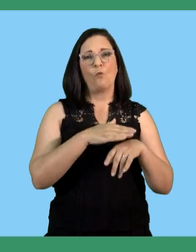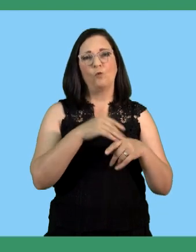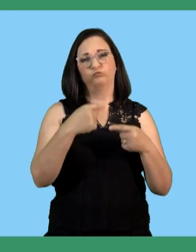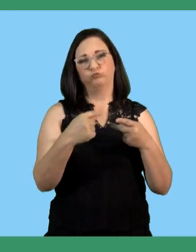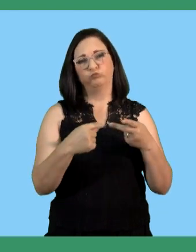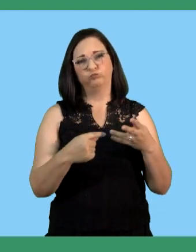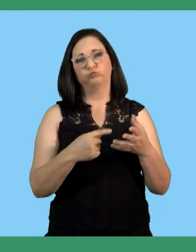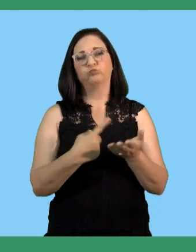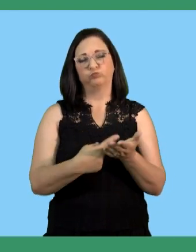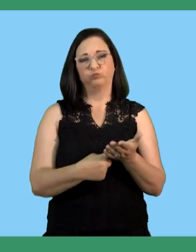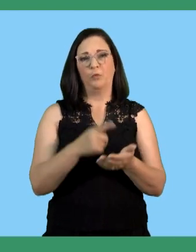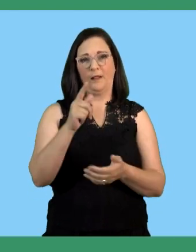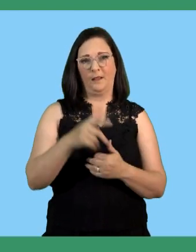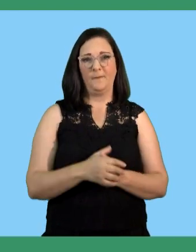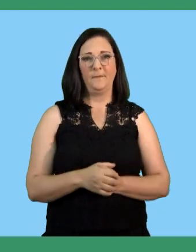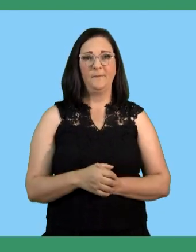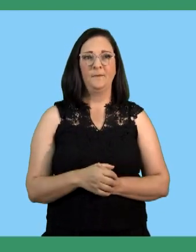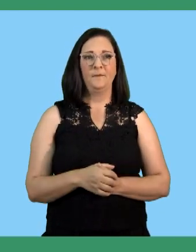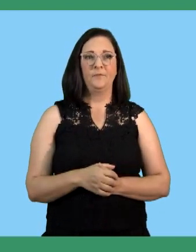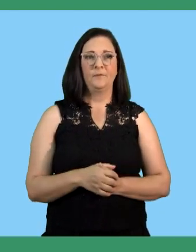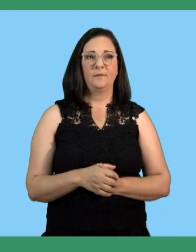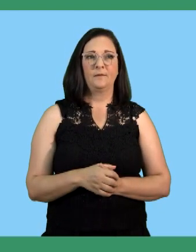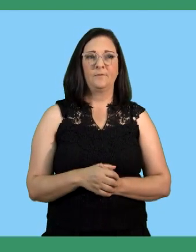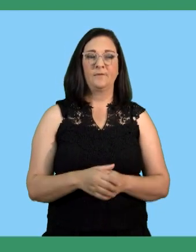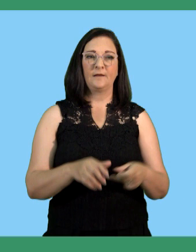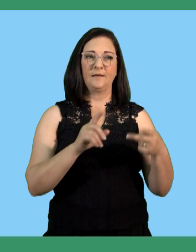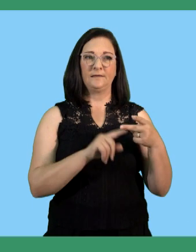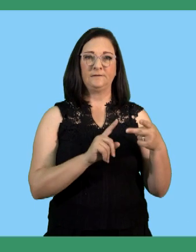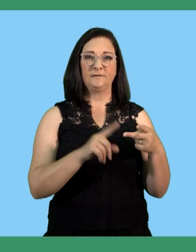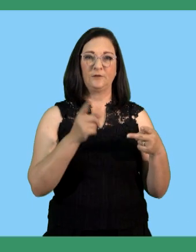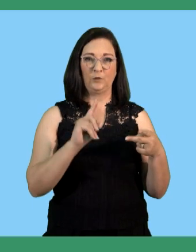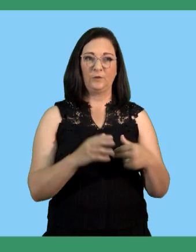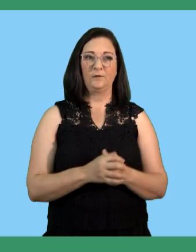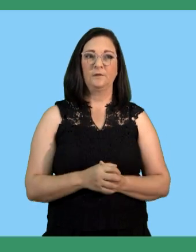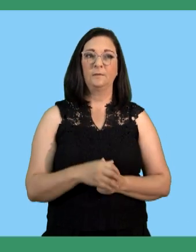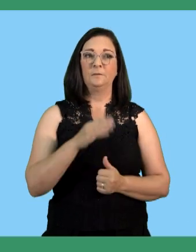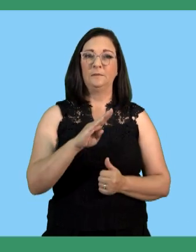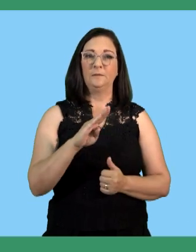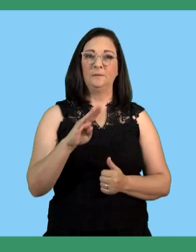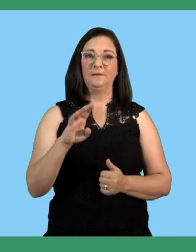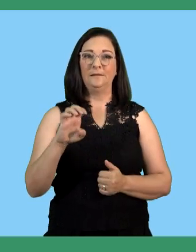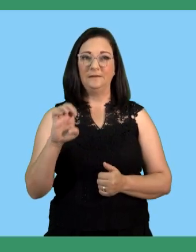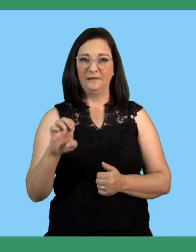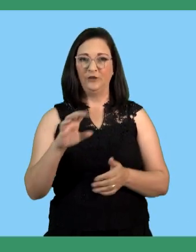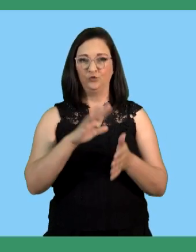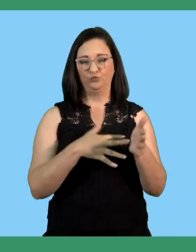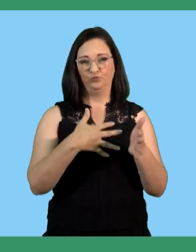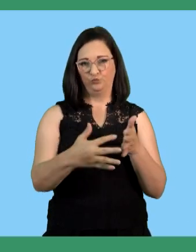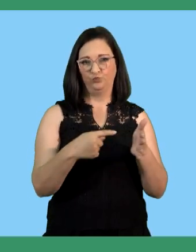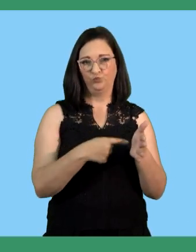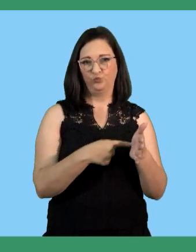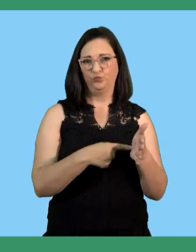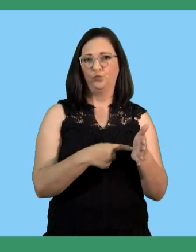those previously disadvantaged people as we move on. Right. Secondly, we'll be looking at the BBBEE